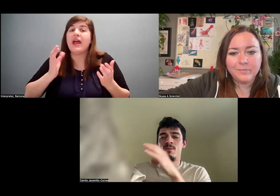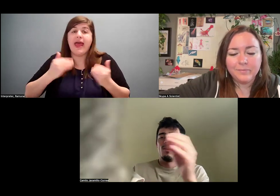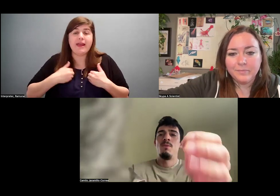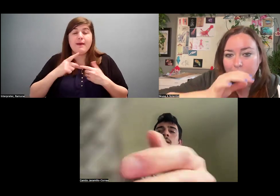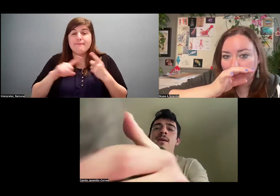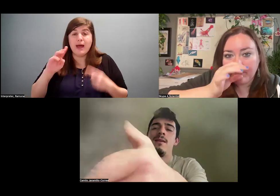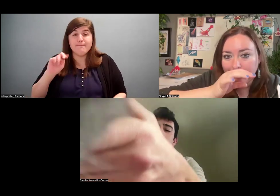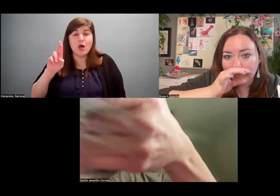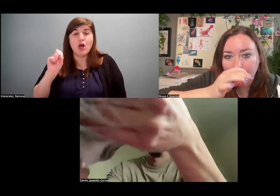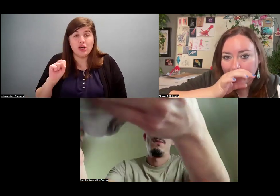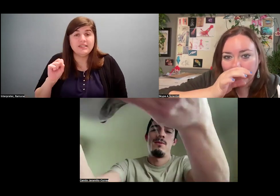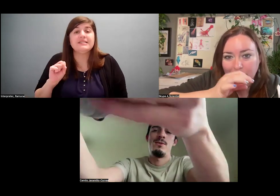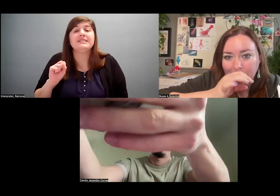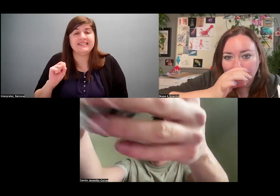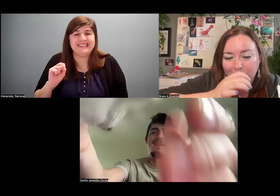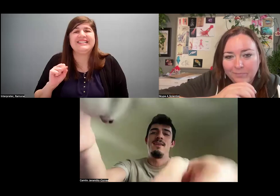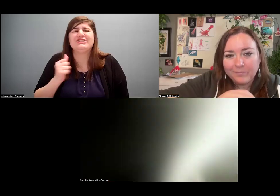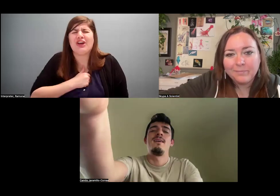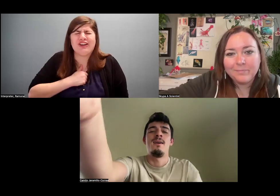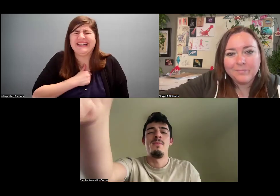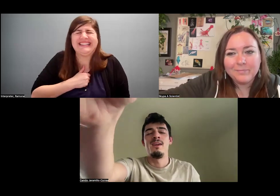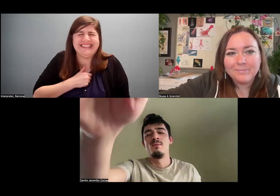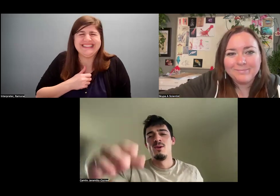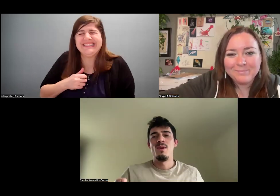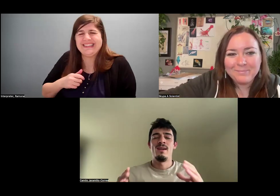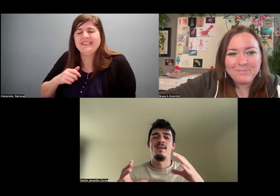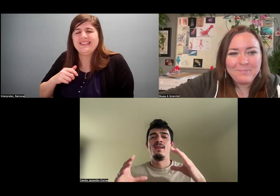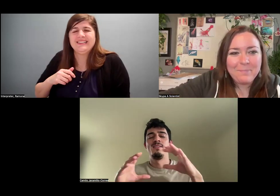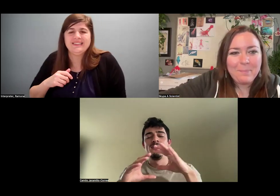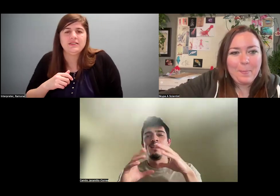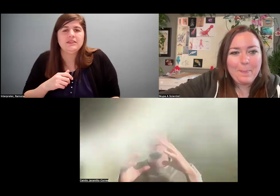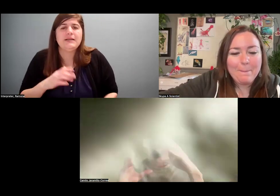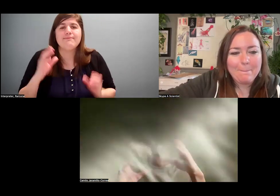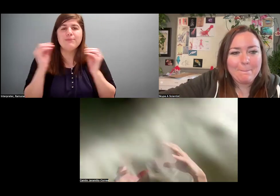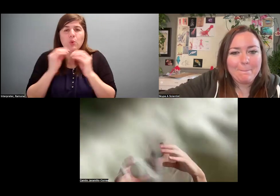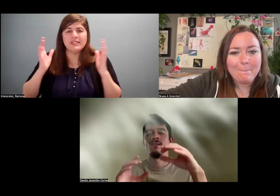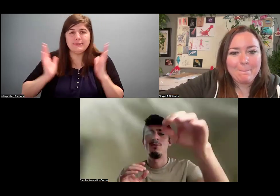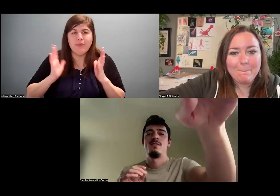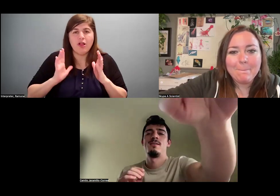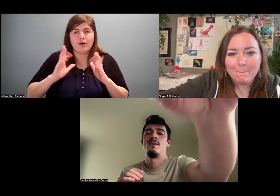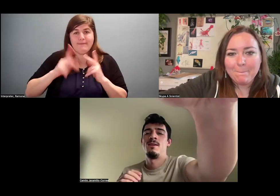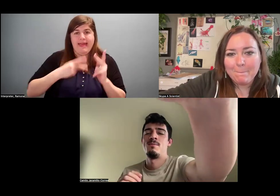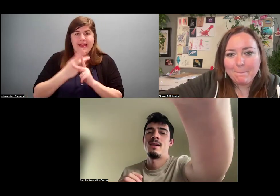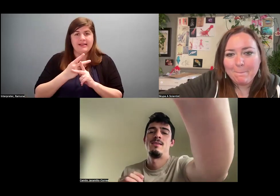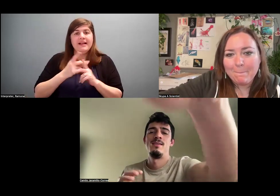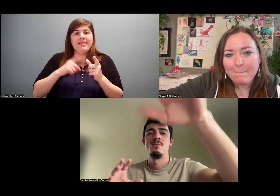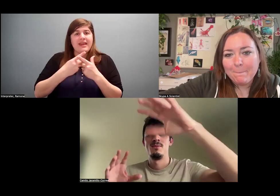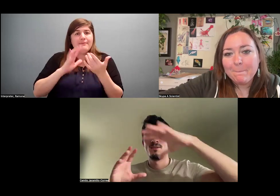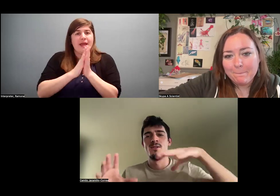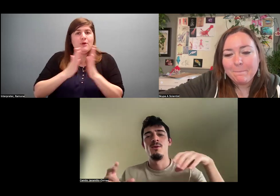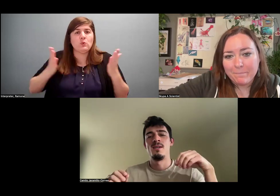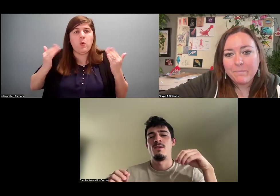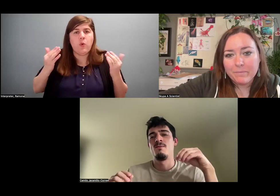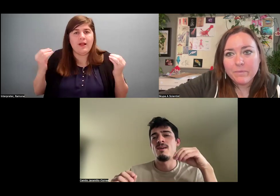being a smaller planet, sorry, being a smaller planet, it cooled down faster, so its